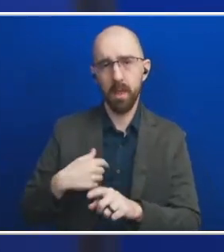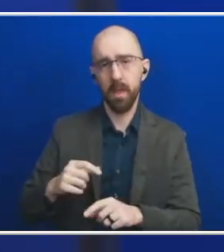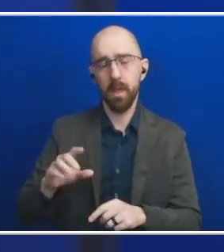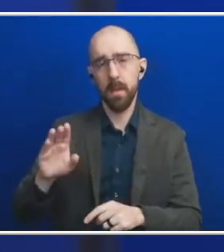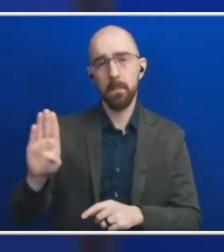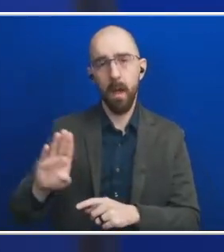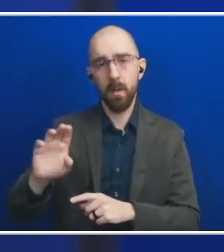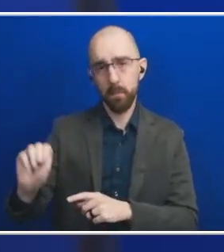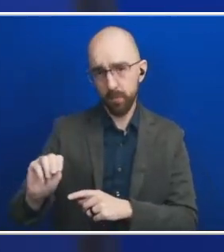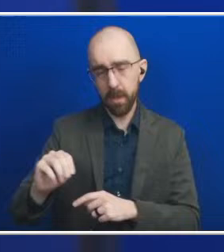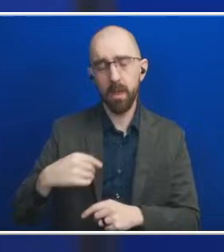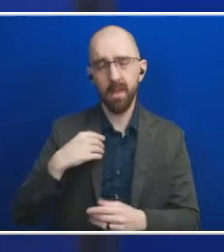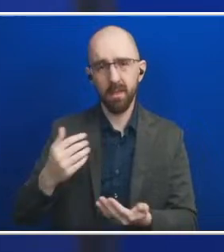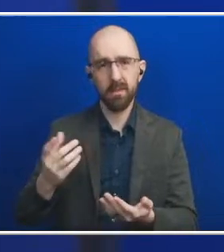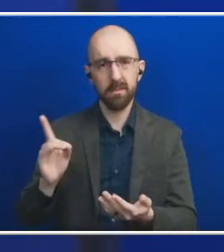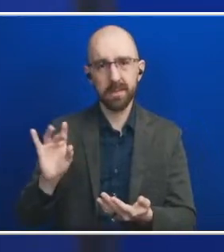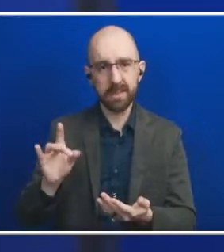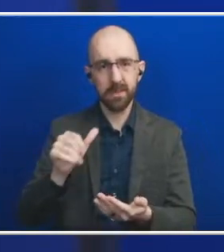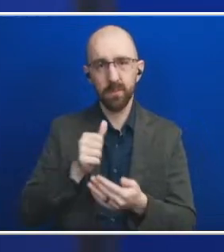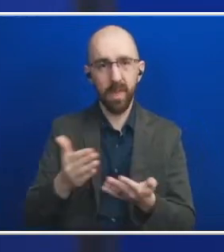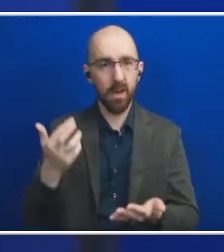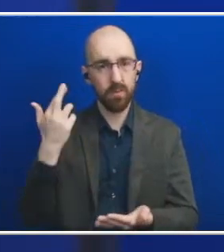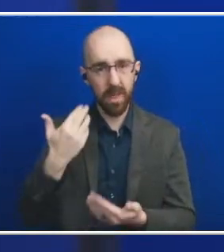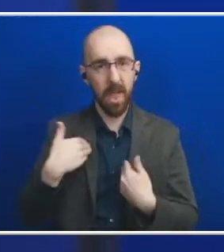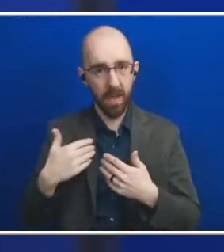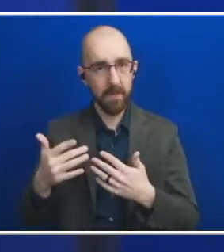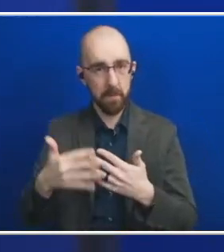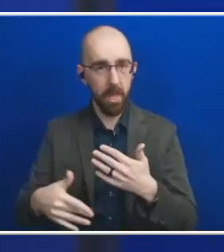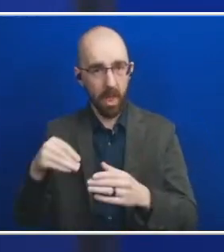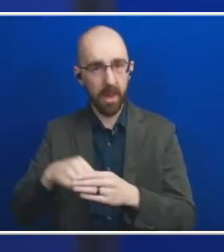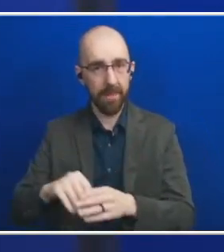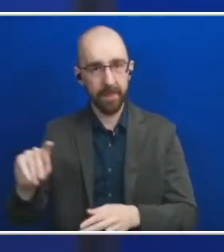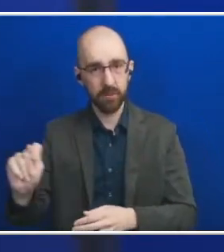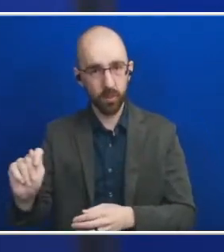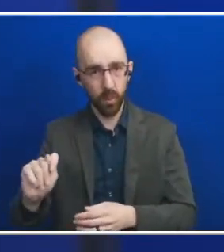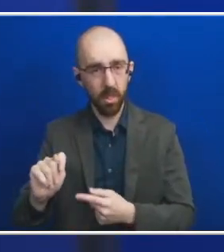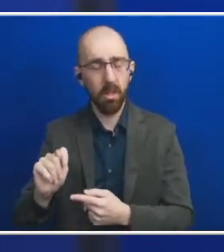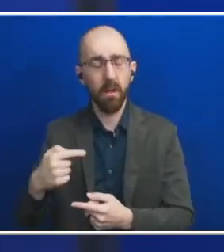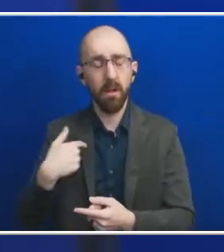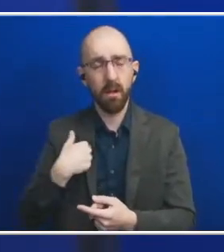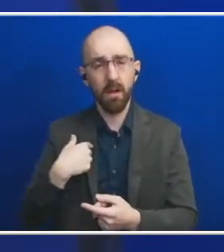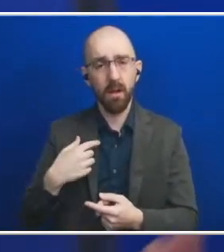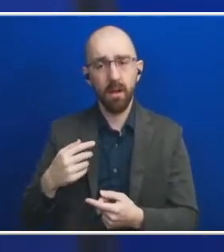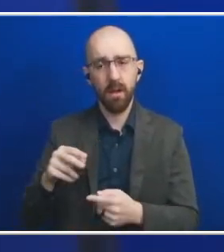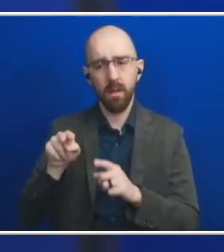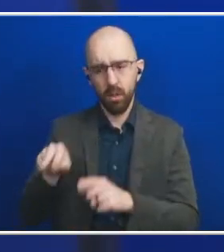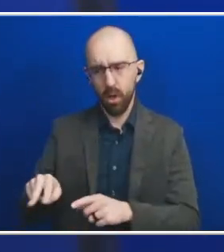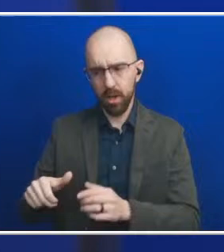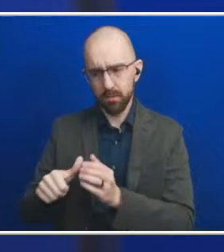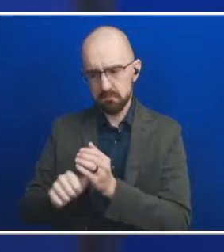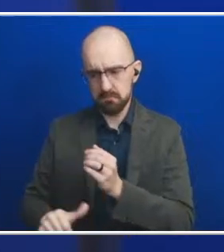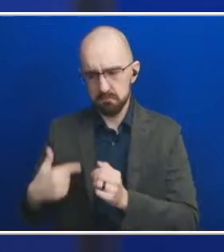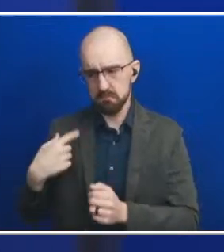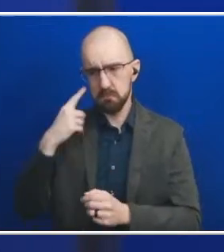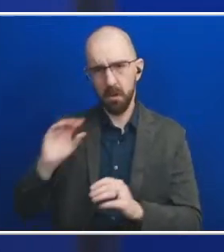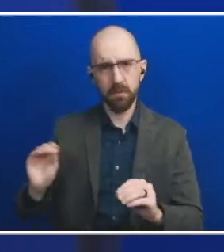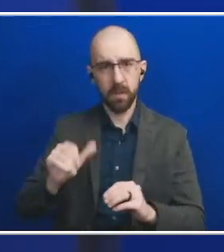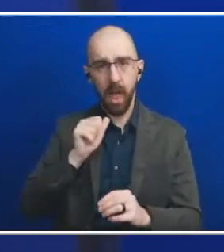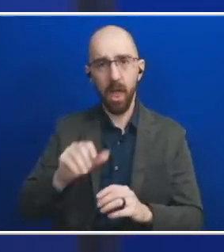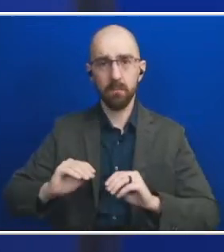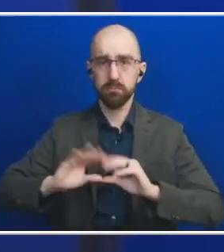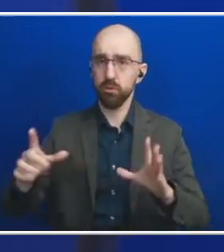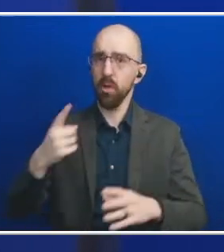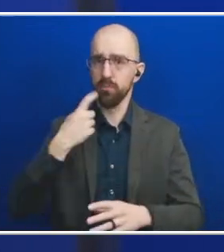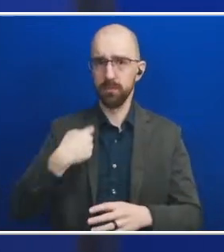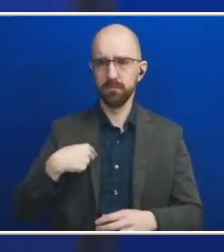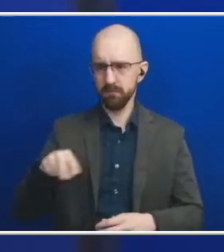without really realizing it, have blood in my stool. And I was looking at it and I just kind of passed it off. It wasn't, bright red blood. It was darker, so I thought